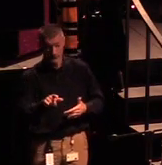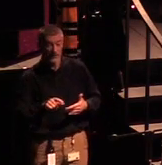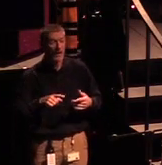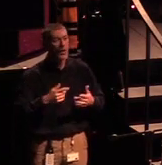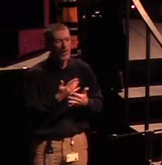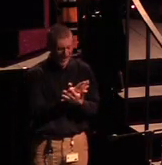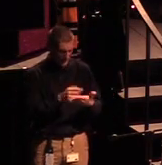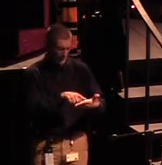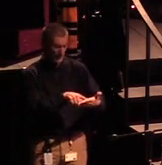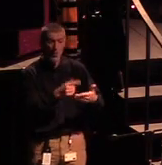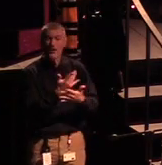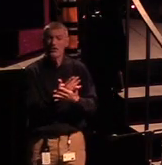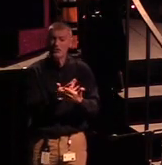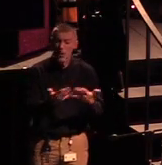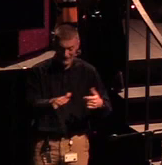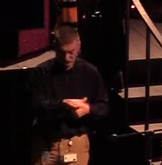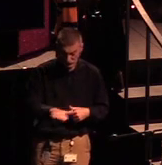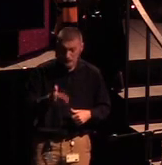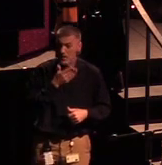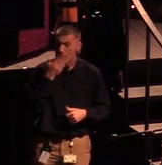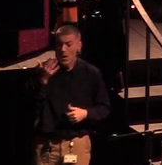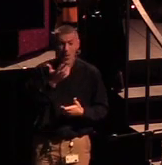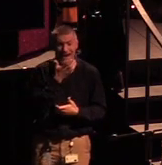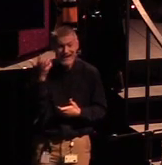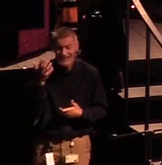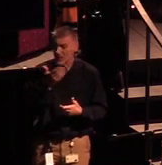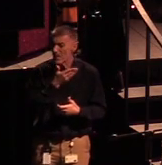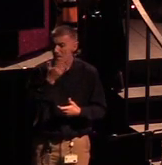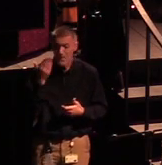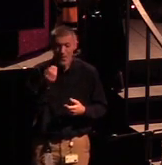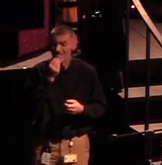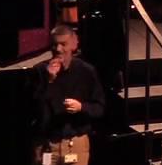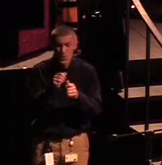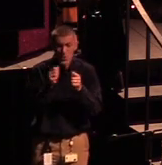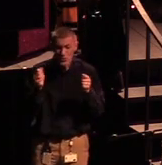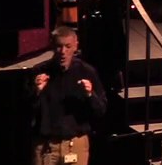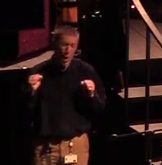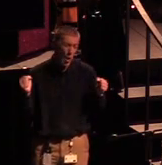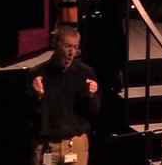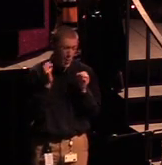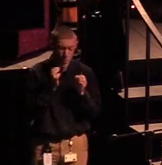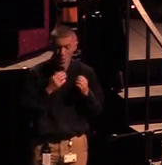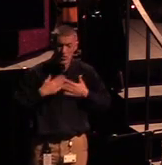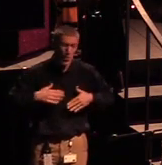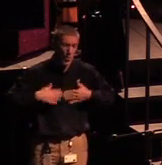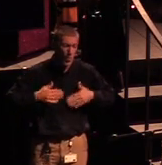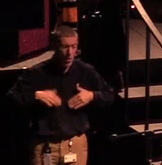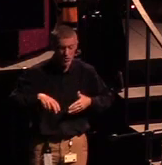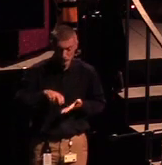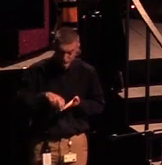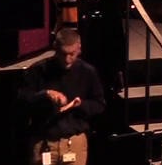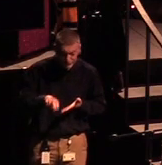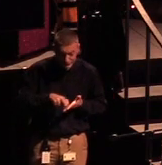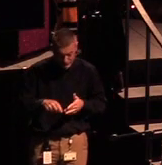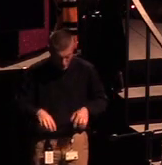with no heating in the home no food in the cupboards washing themselves with cold water walking to school with holes in their